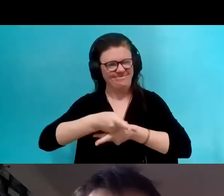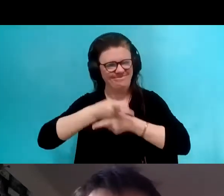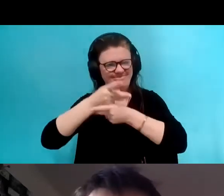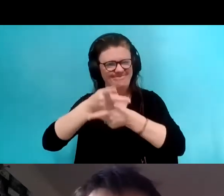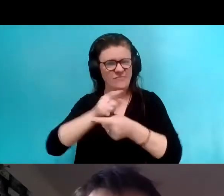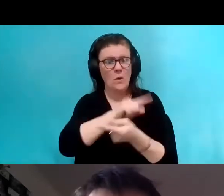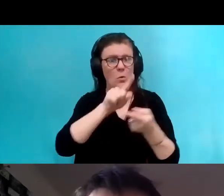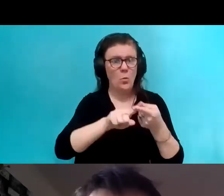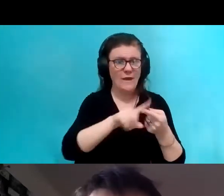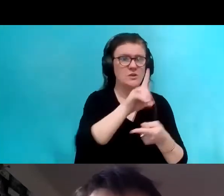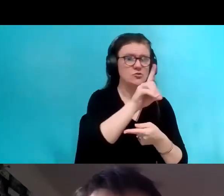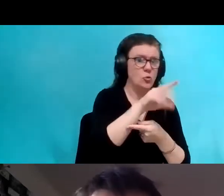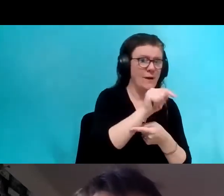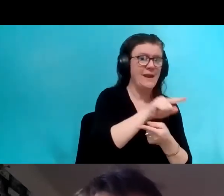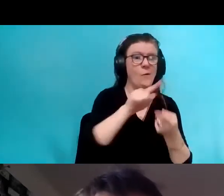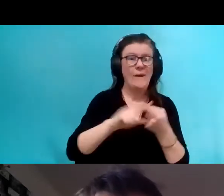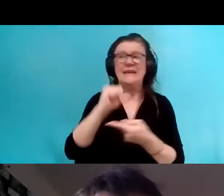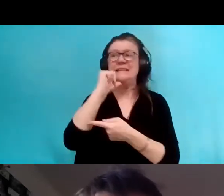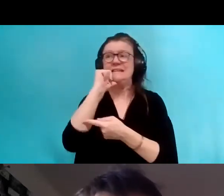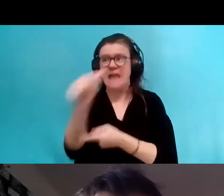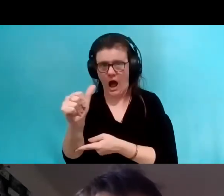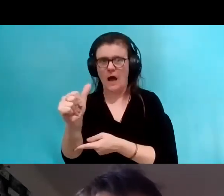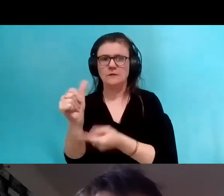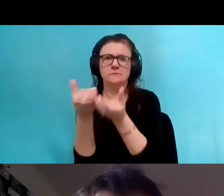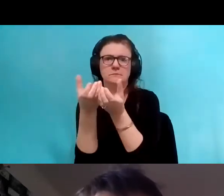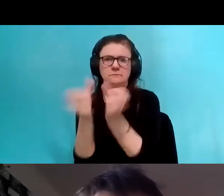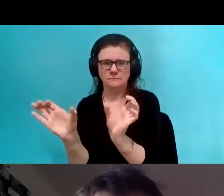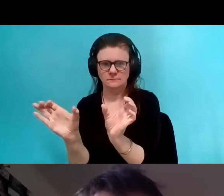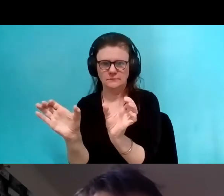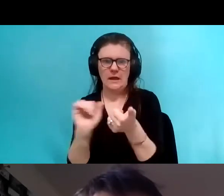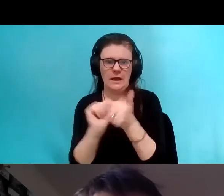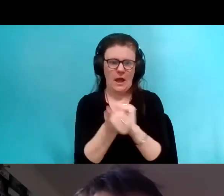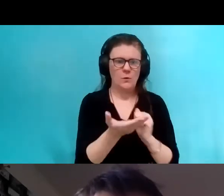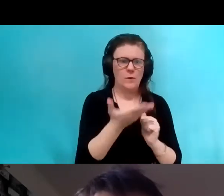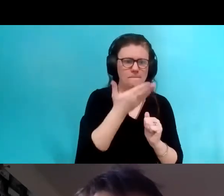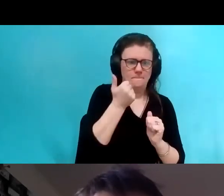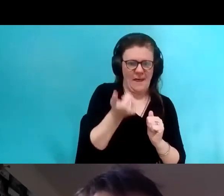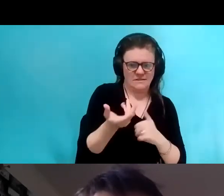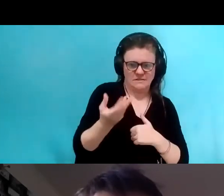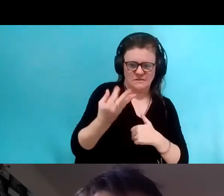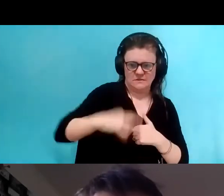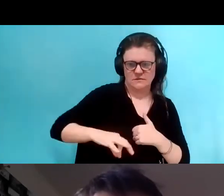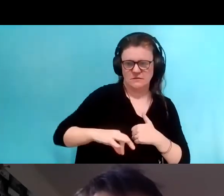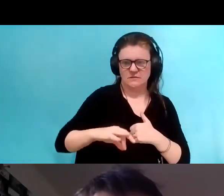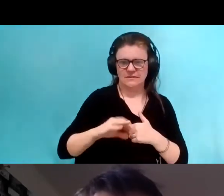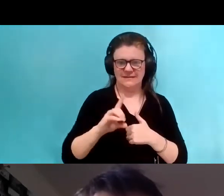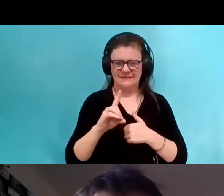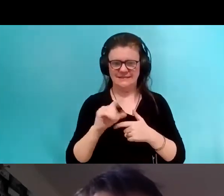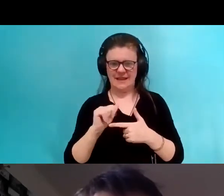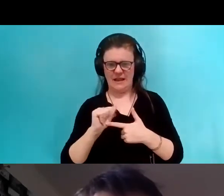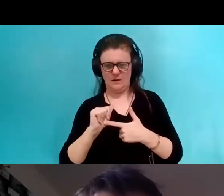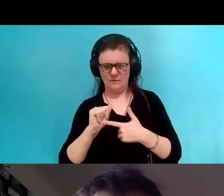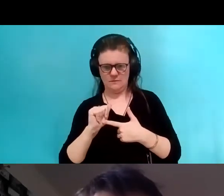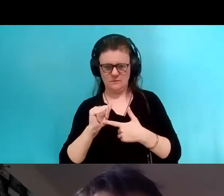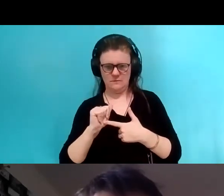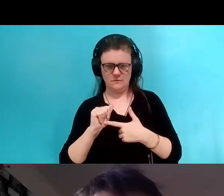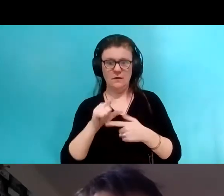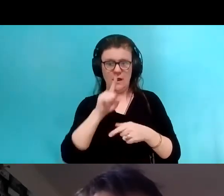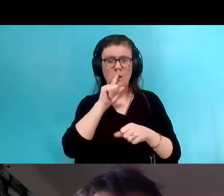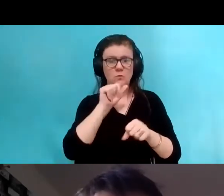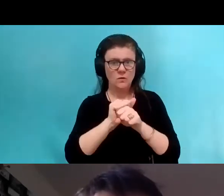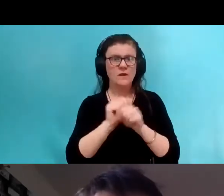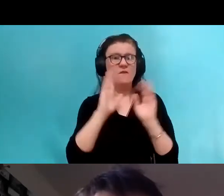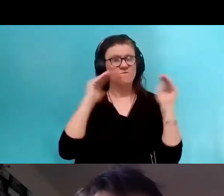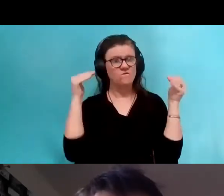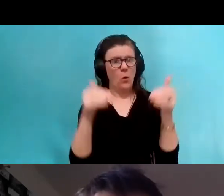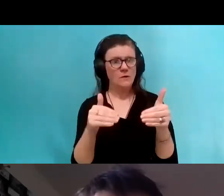when not to disaggregate. How do we get the best, the most useful data to do what inclusive data is all about,